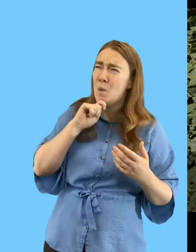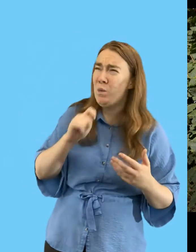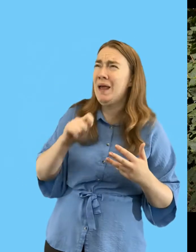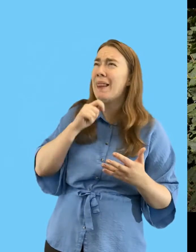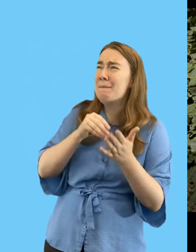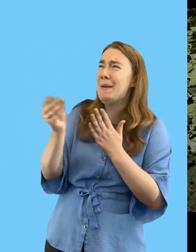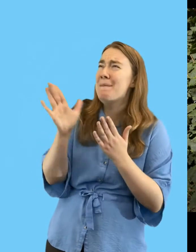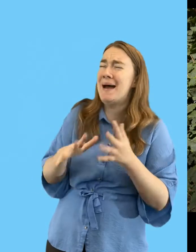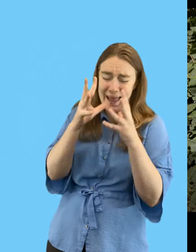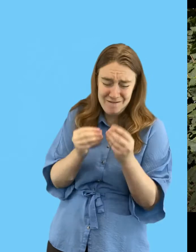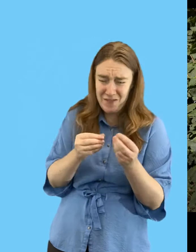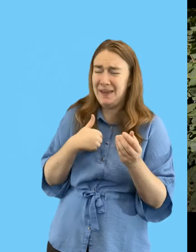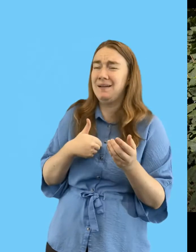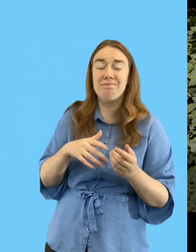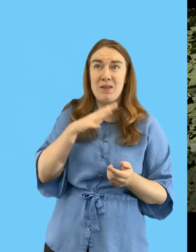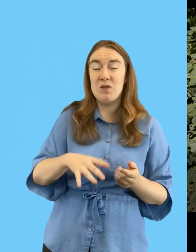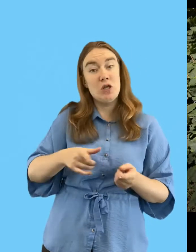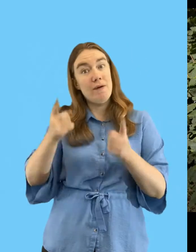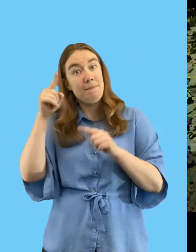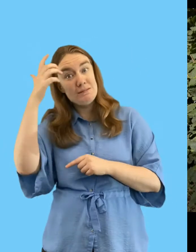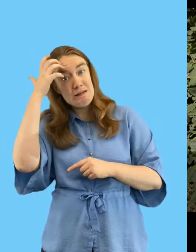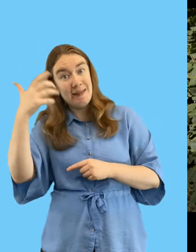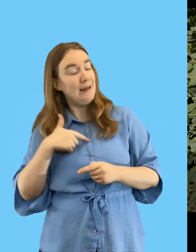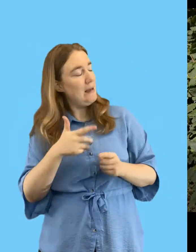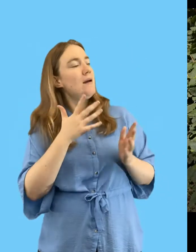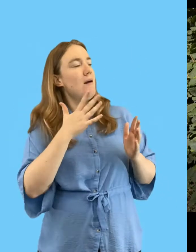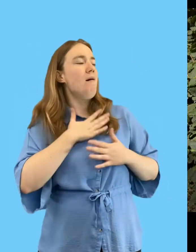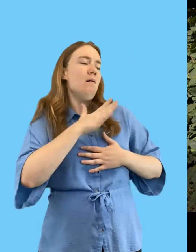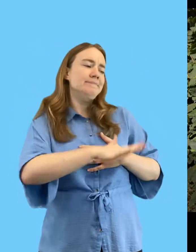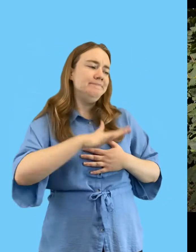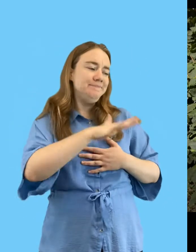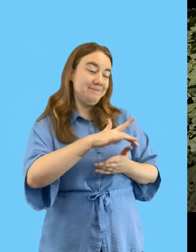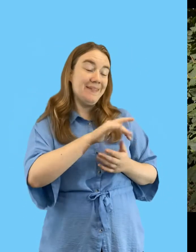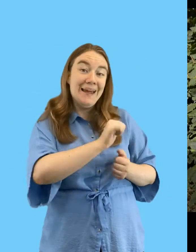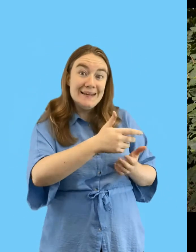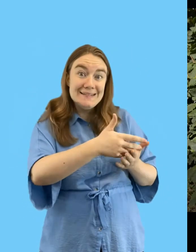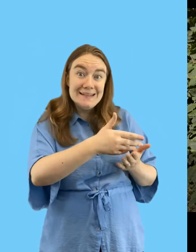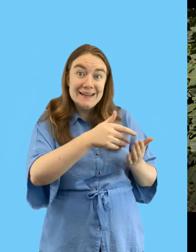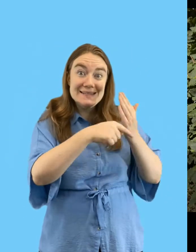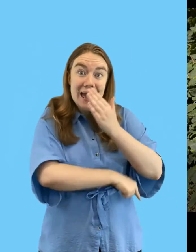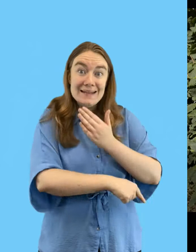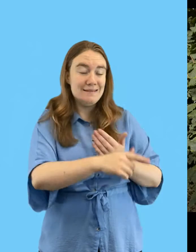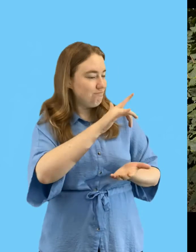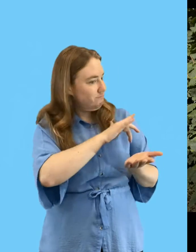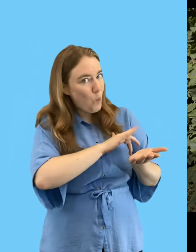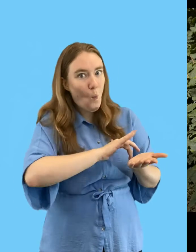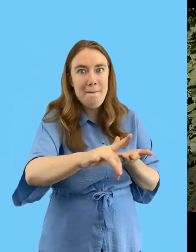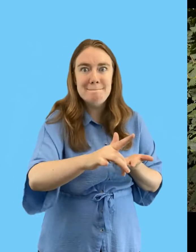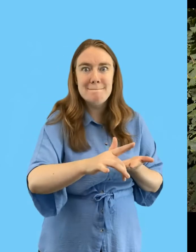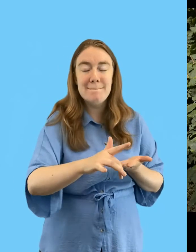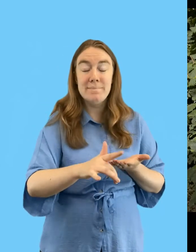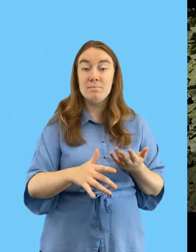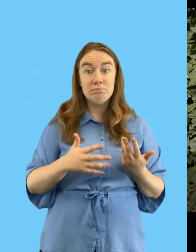everything.' The servant's master took pity on him and cancelled the debt and let him go. But when that servant went